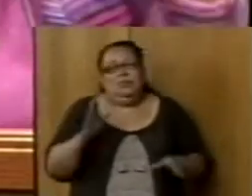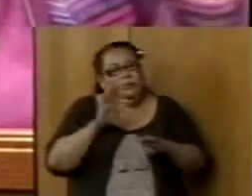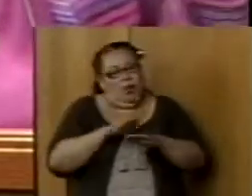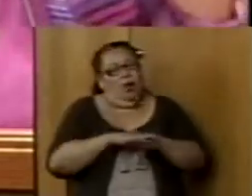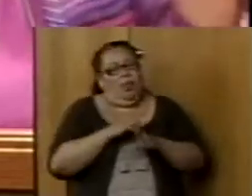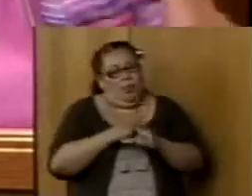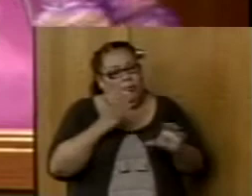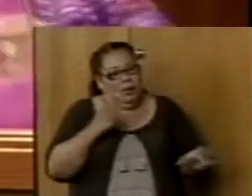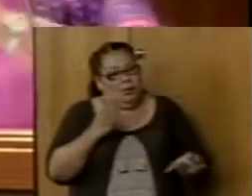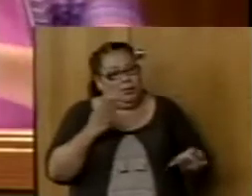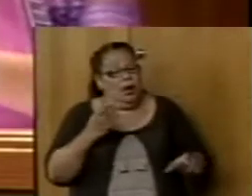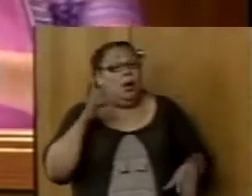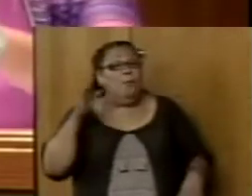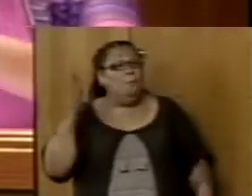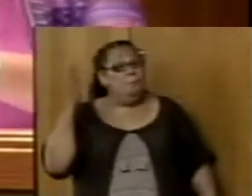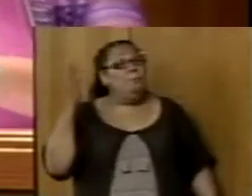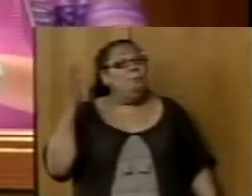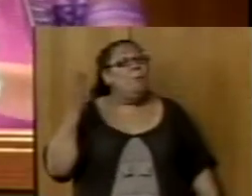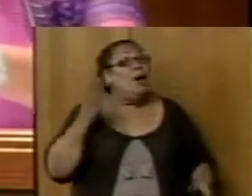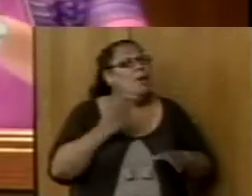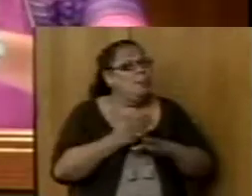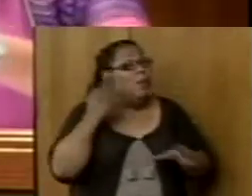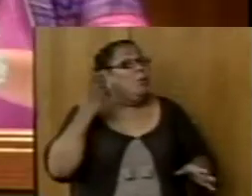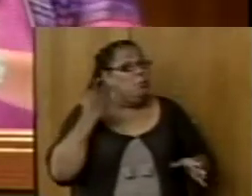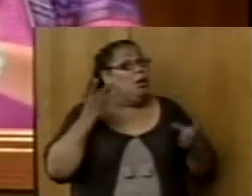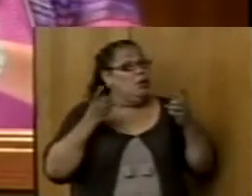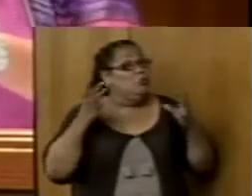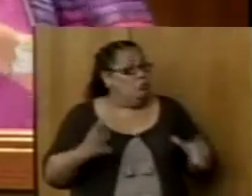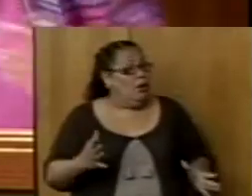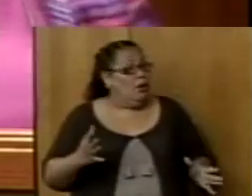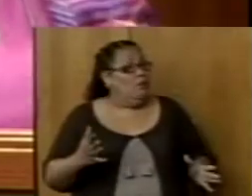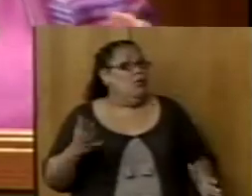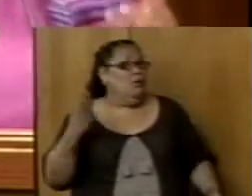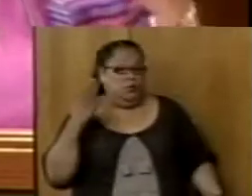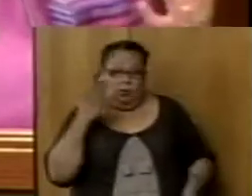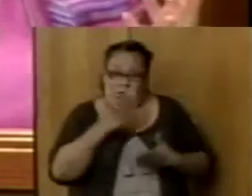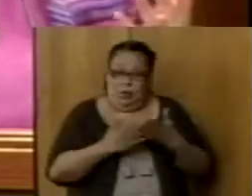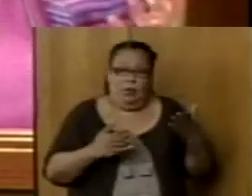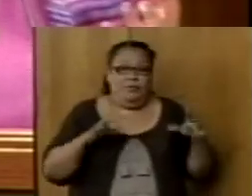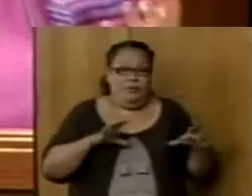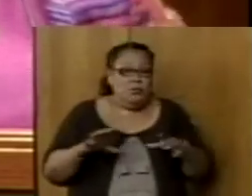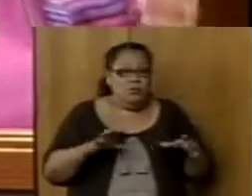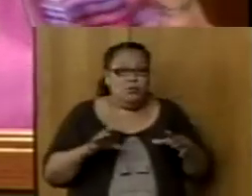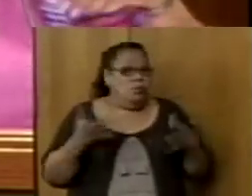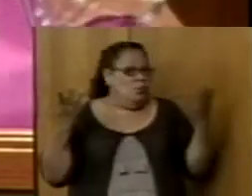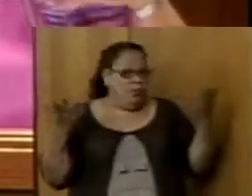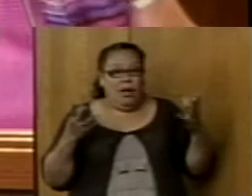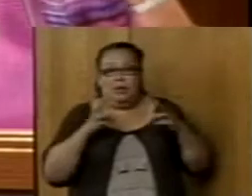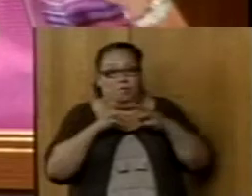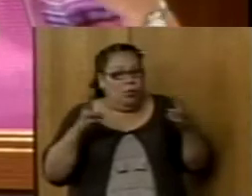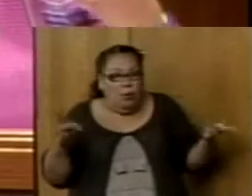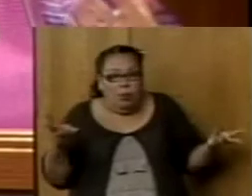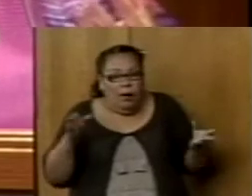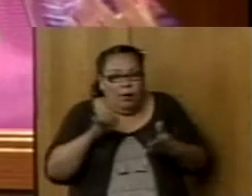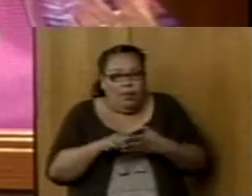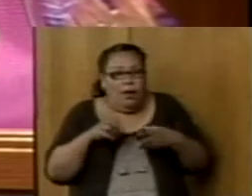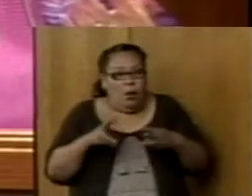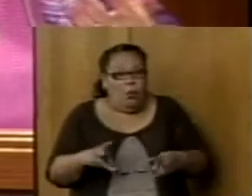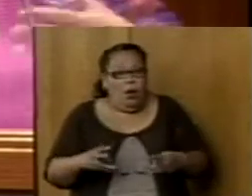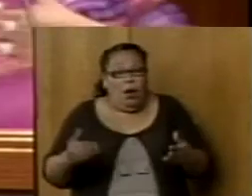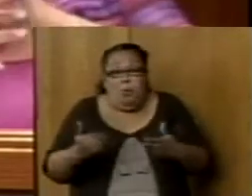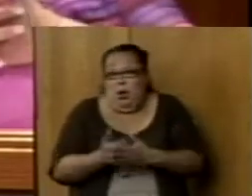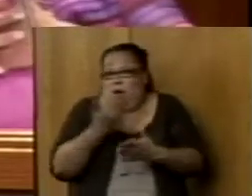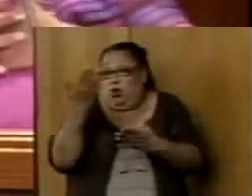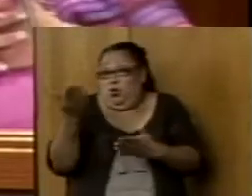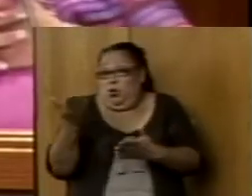bus. But the bus driver knows Johnny Blue. For the last 5 years, he has that issue. Some of us do. That's how we're wired. If we put a new bus